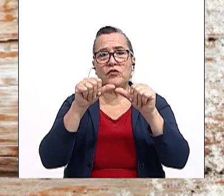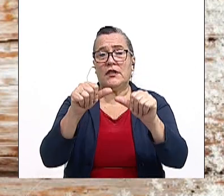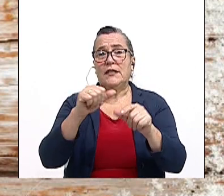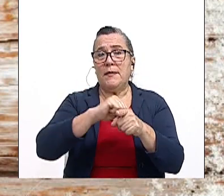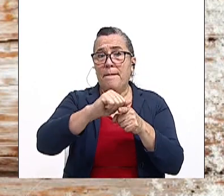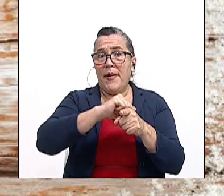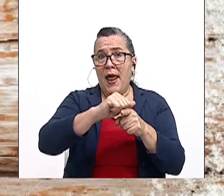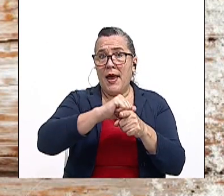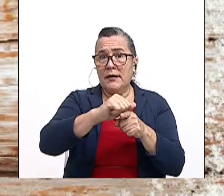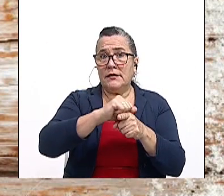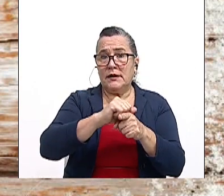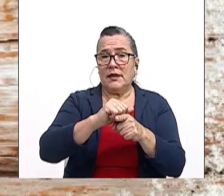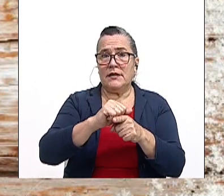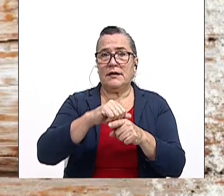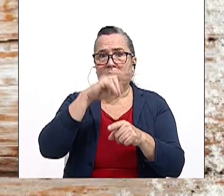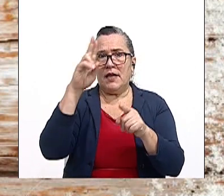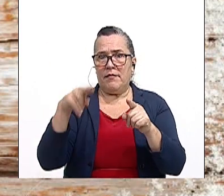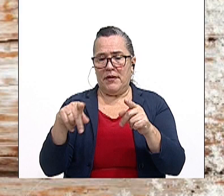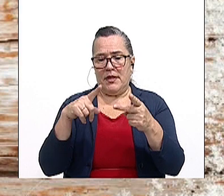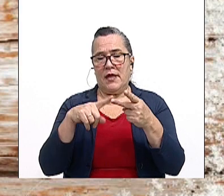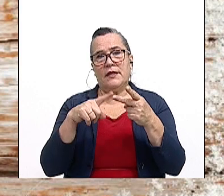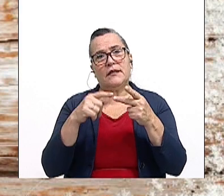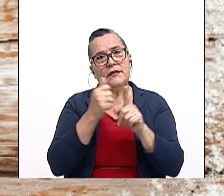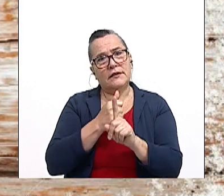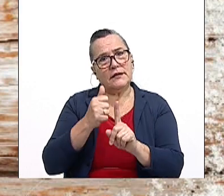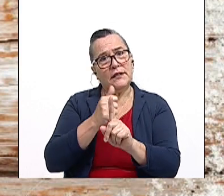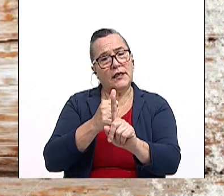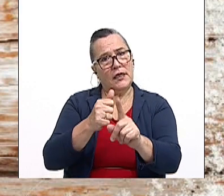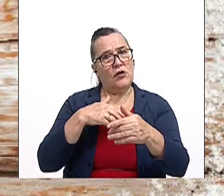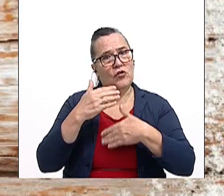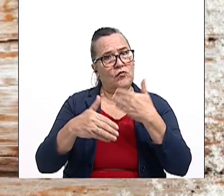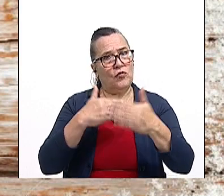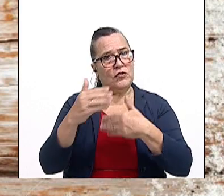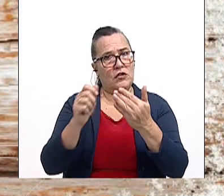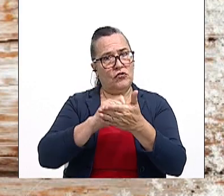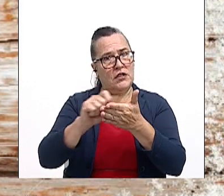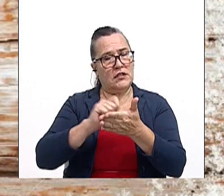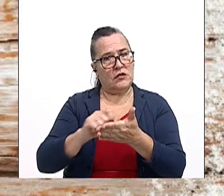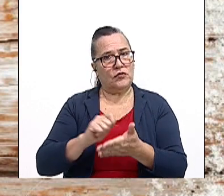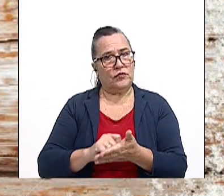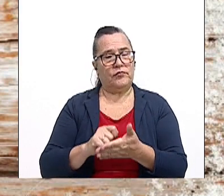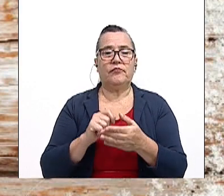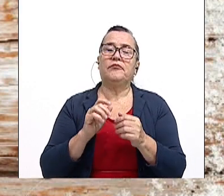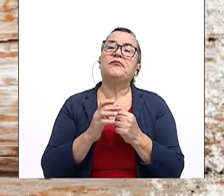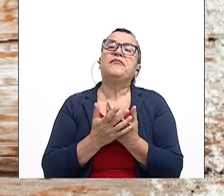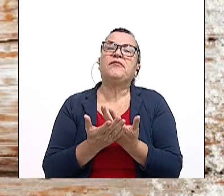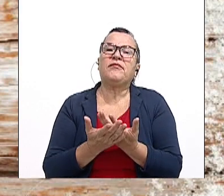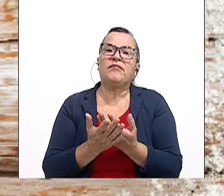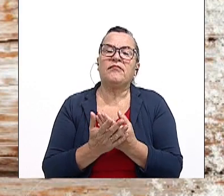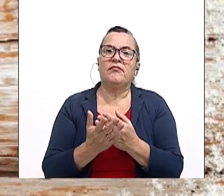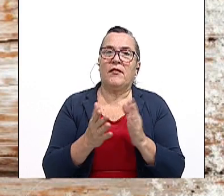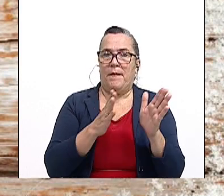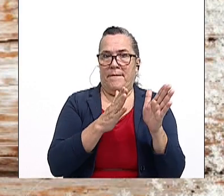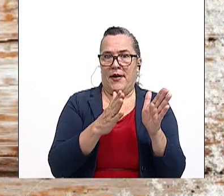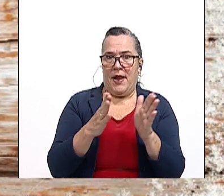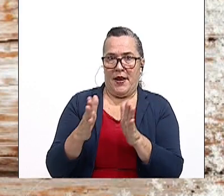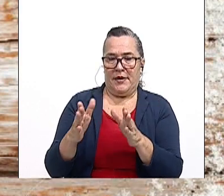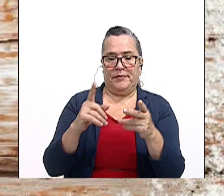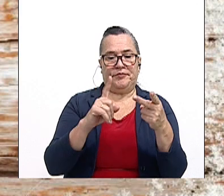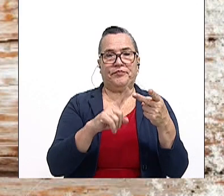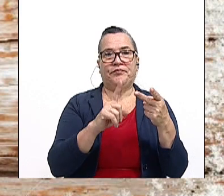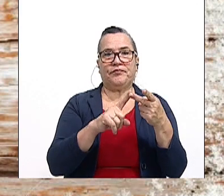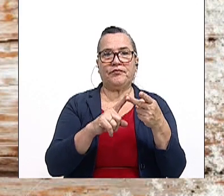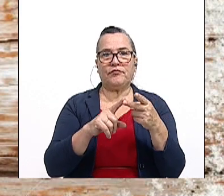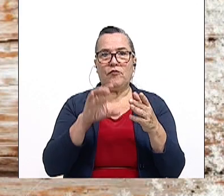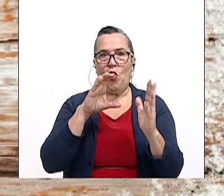are going to follow the writing process. That it includes plan,